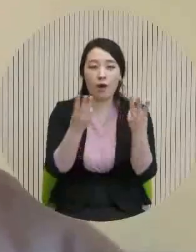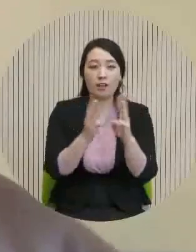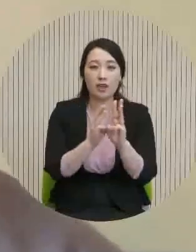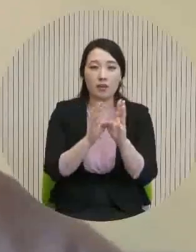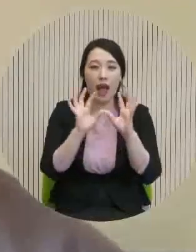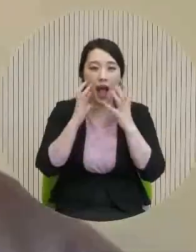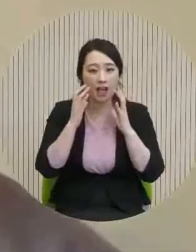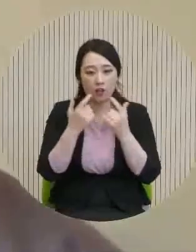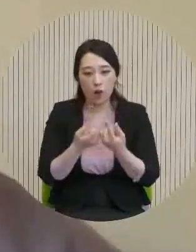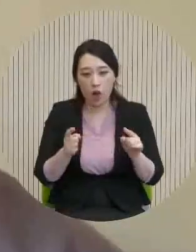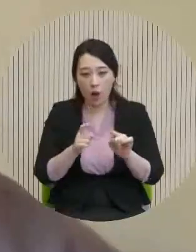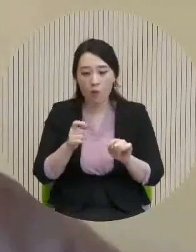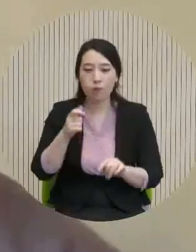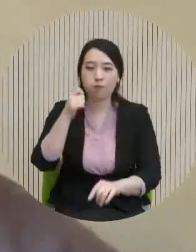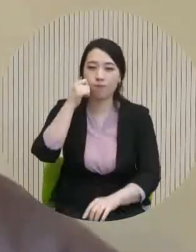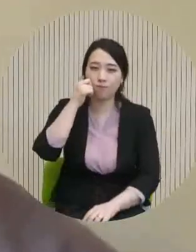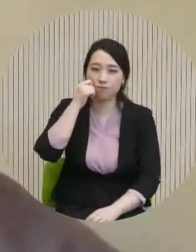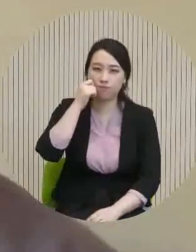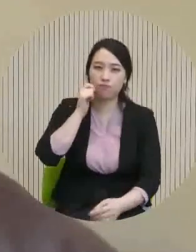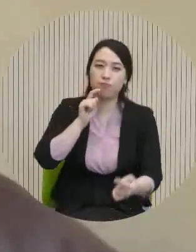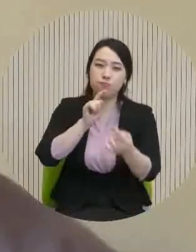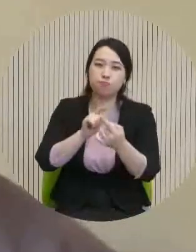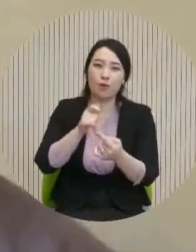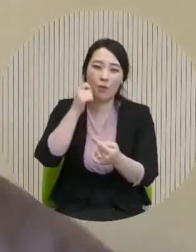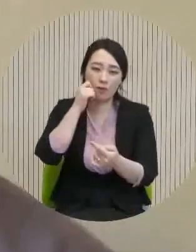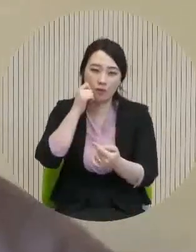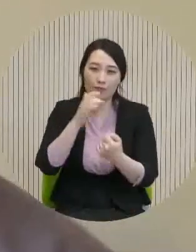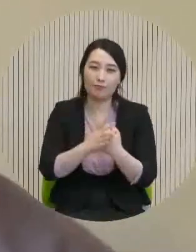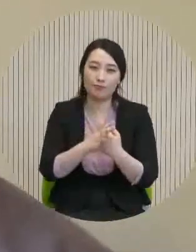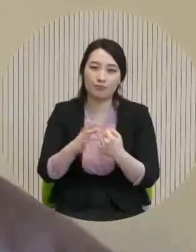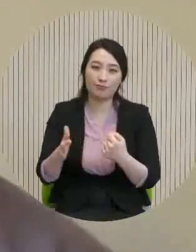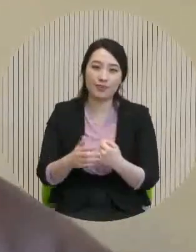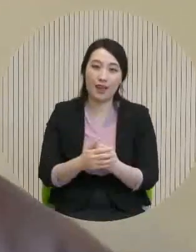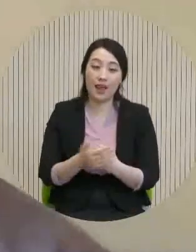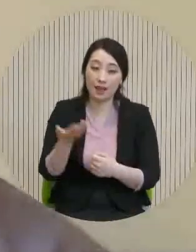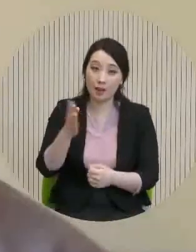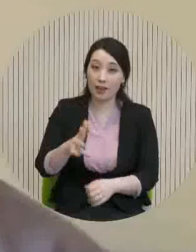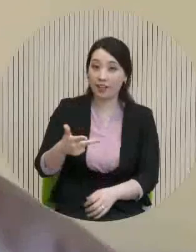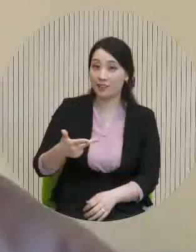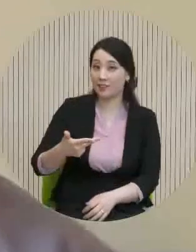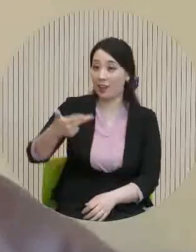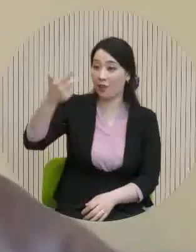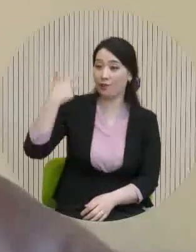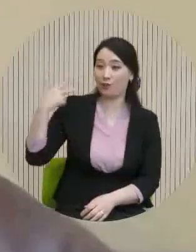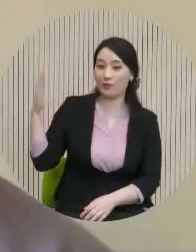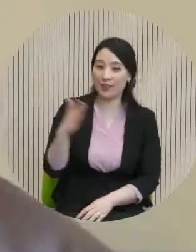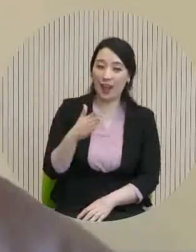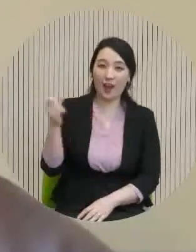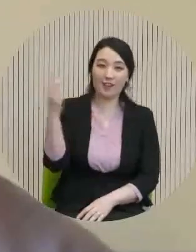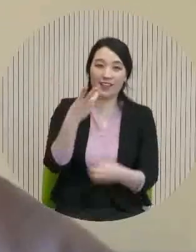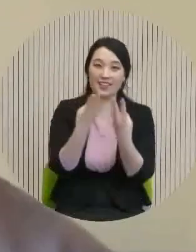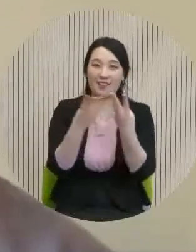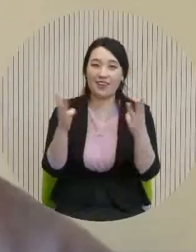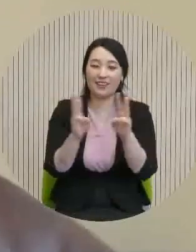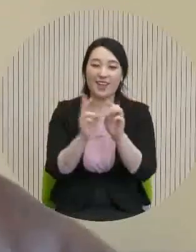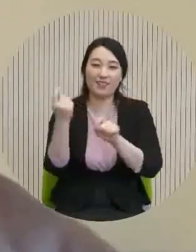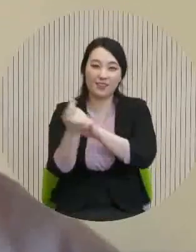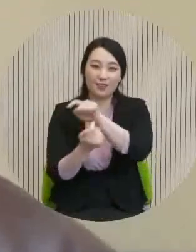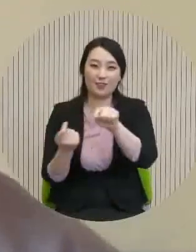But now last week we were able to open these again, and many